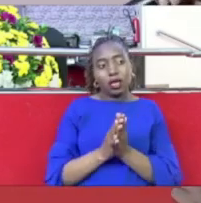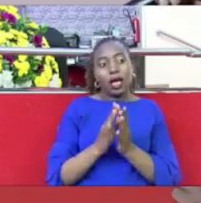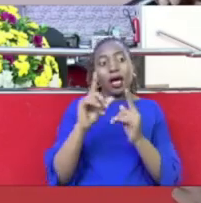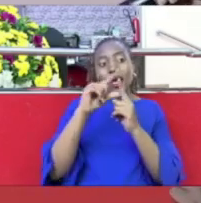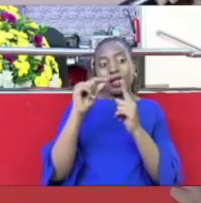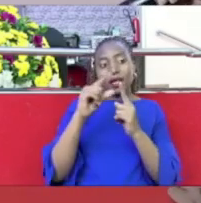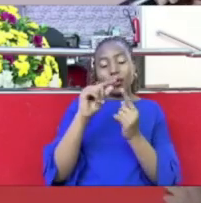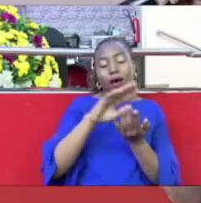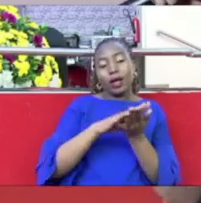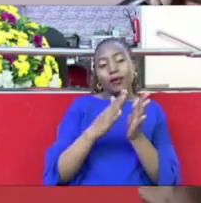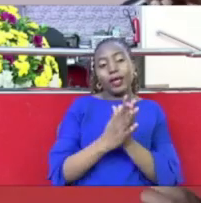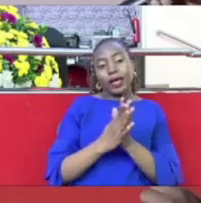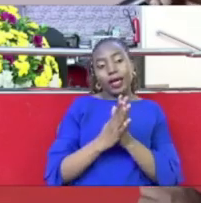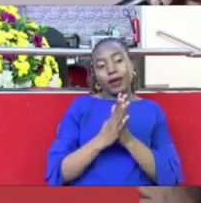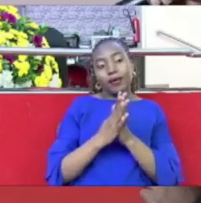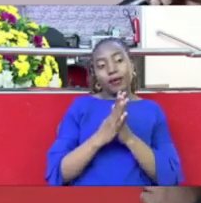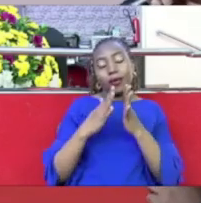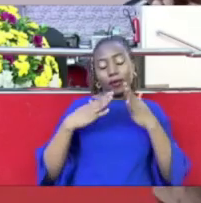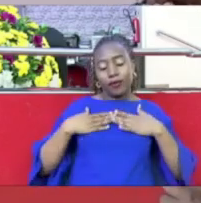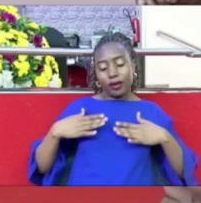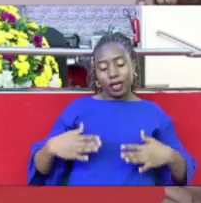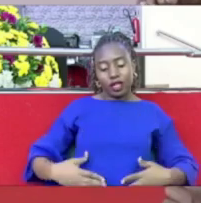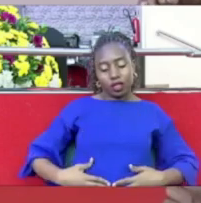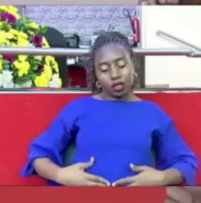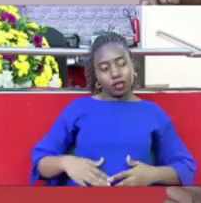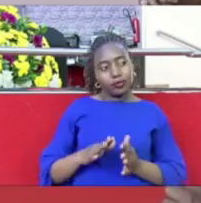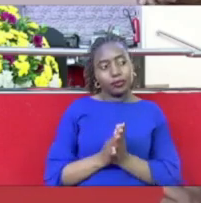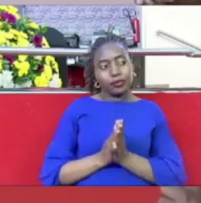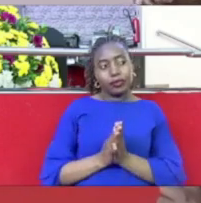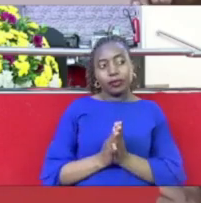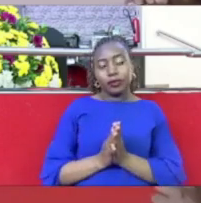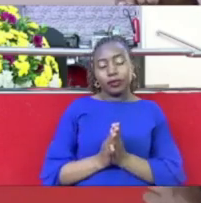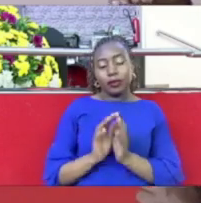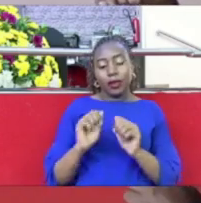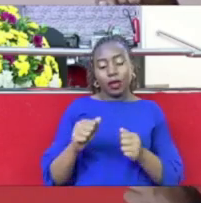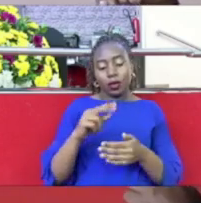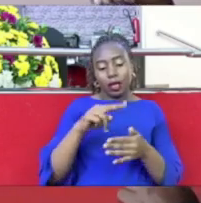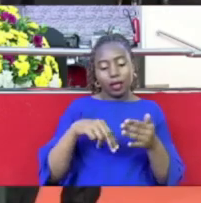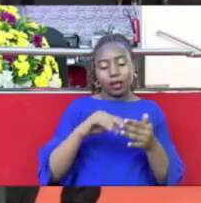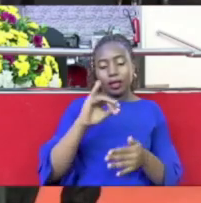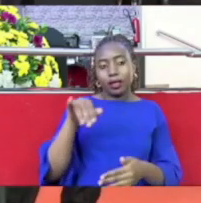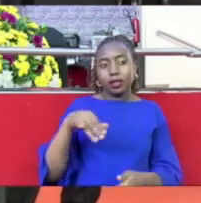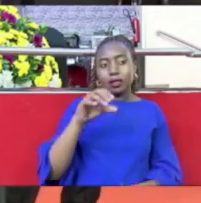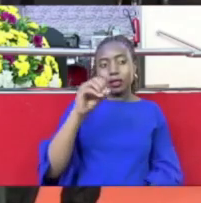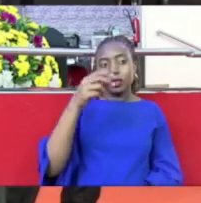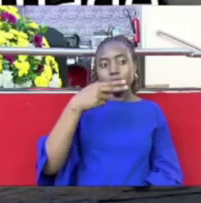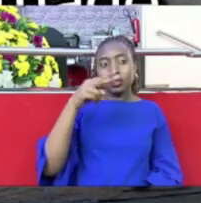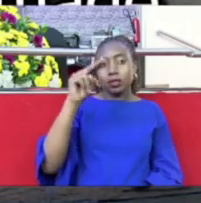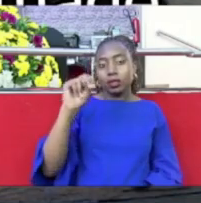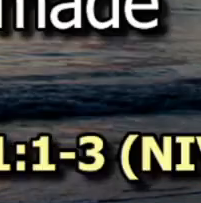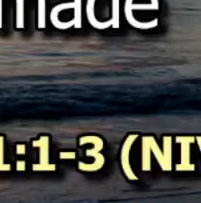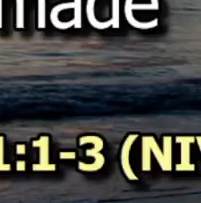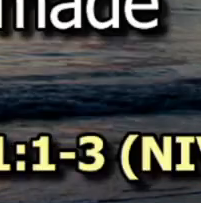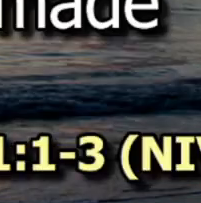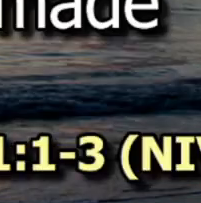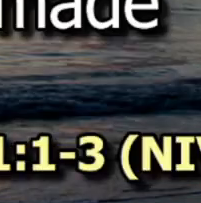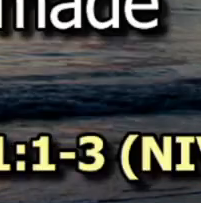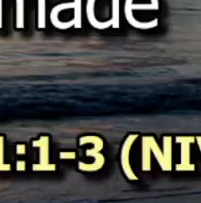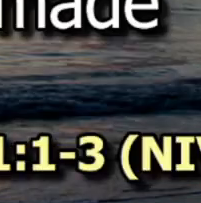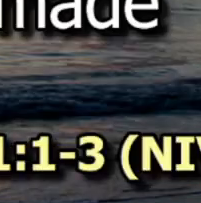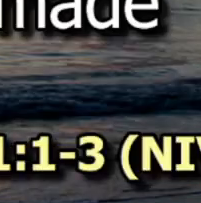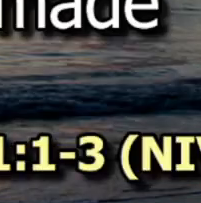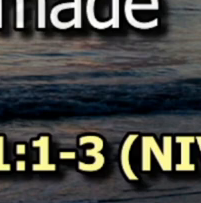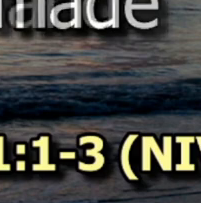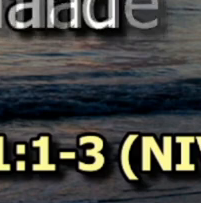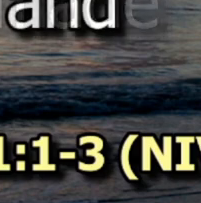maandiko yanatuambia kwa maneno likawa mwili. For your reference, read John chapter 1 verses 1 to 3. Yohana 1 mstari wa 3. But I want to say